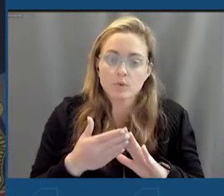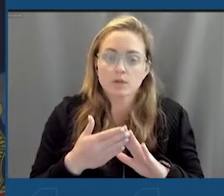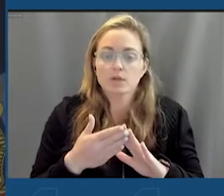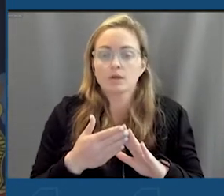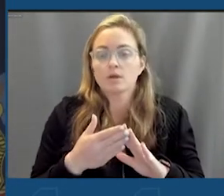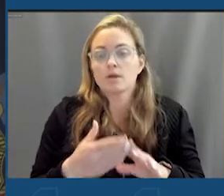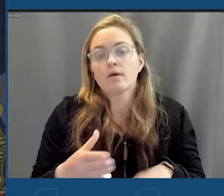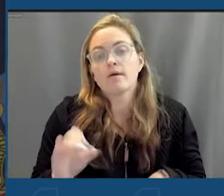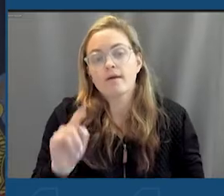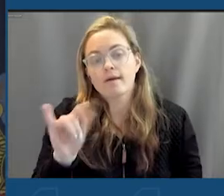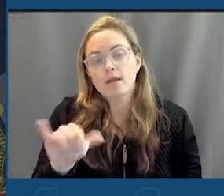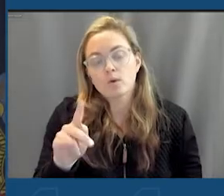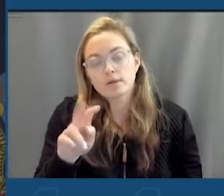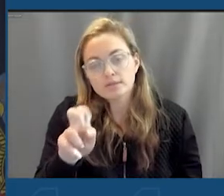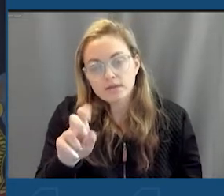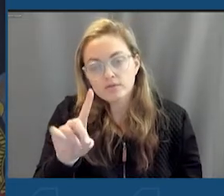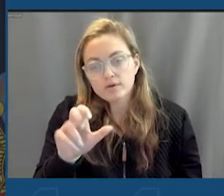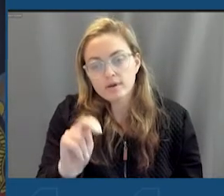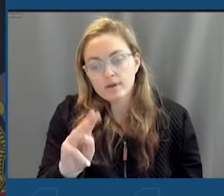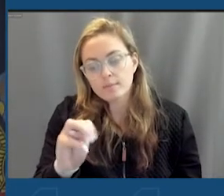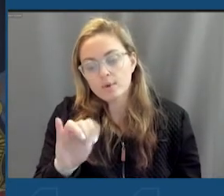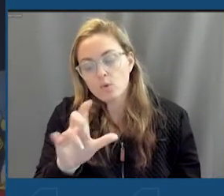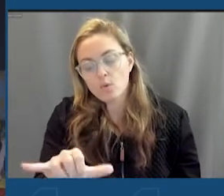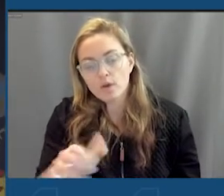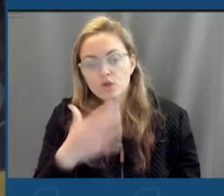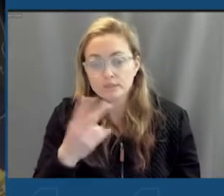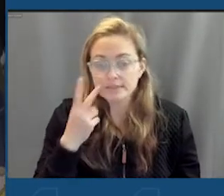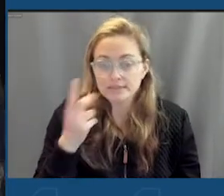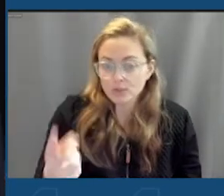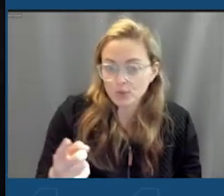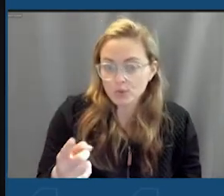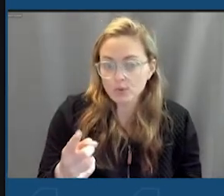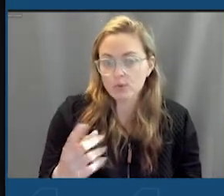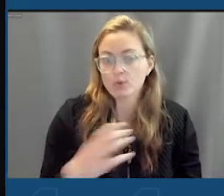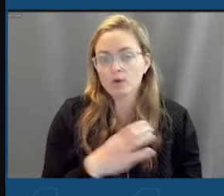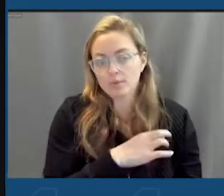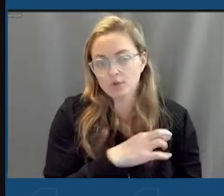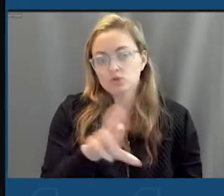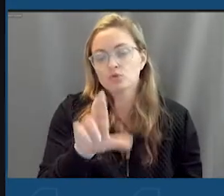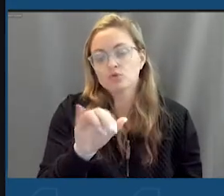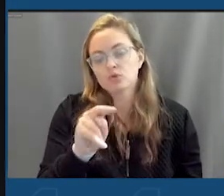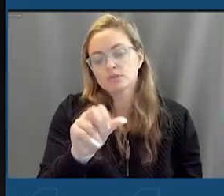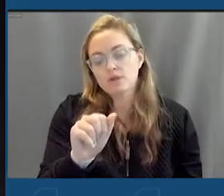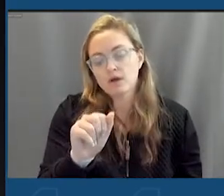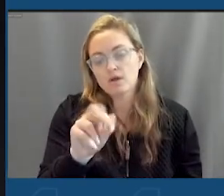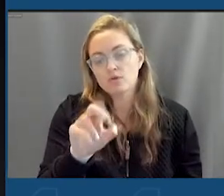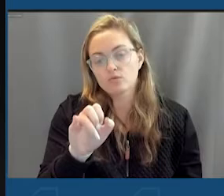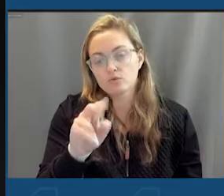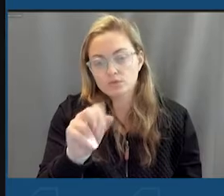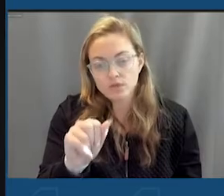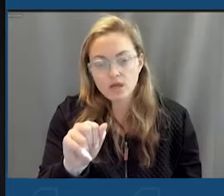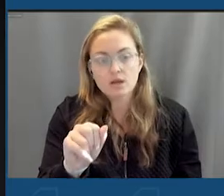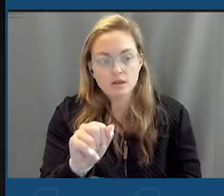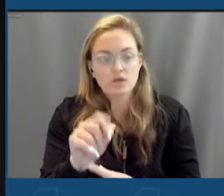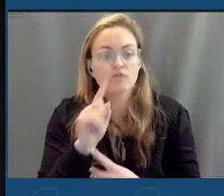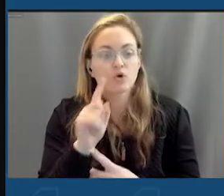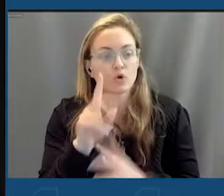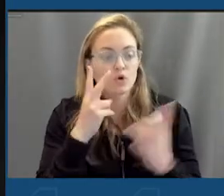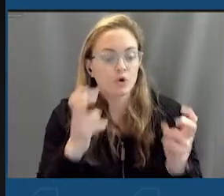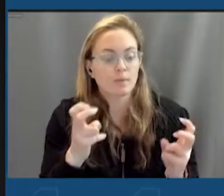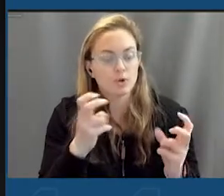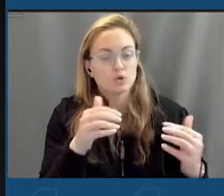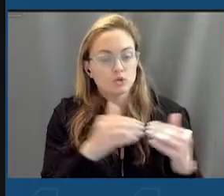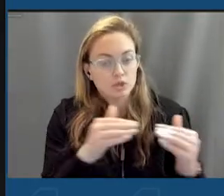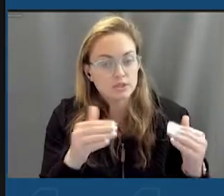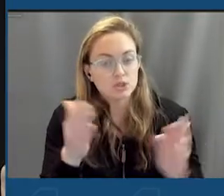Dan McCoy, has joined us. Good to see you again, Dan. Our Commissioner Rosado is here, the New York State Division of Criminal Justice Services. A